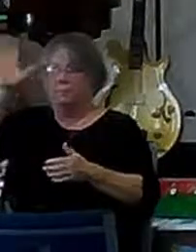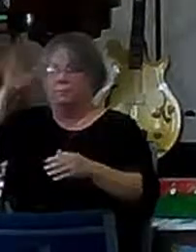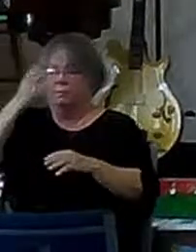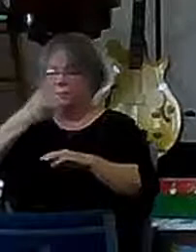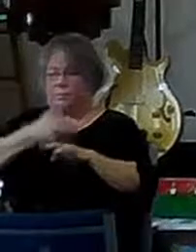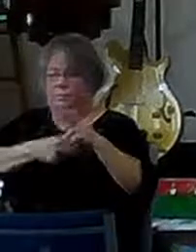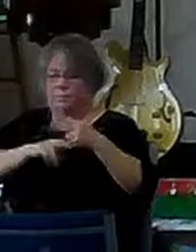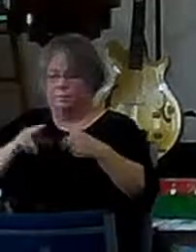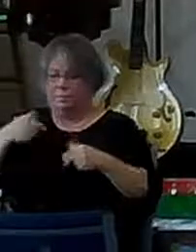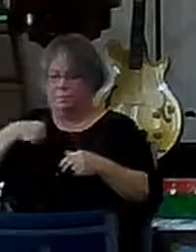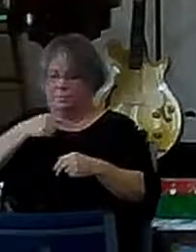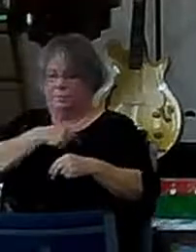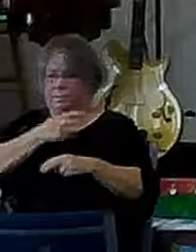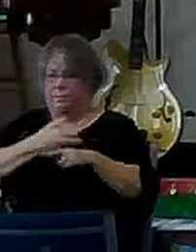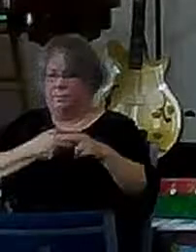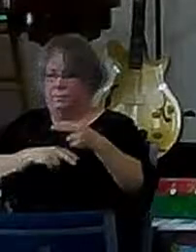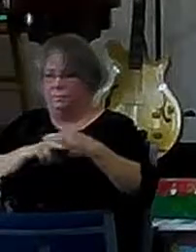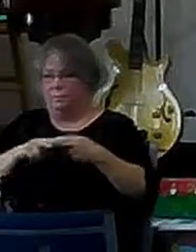it in our hands?